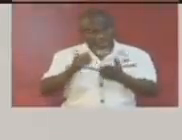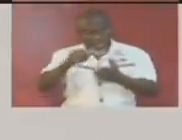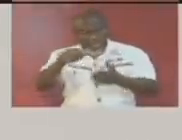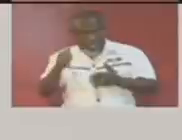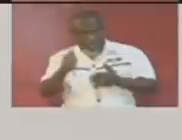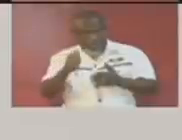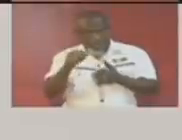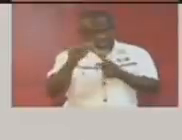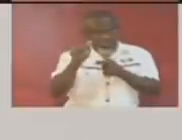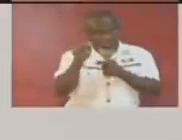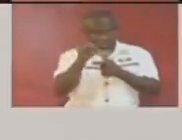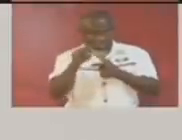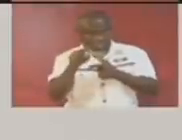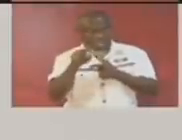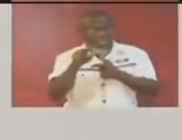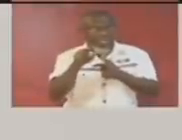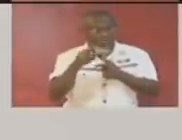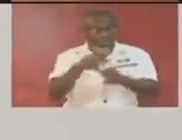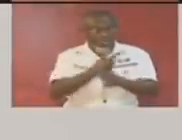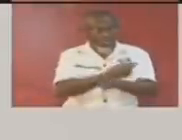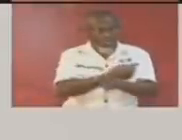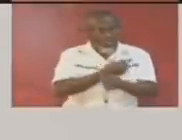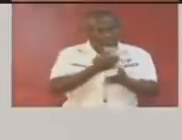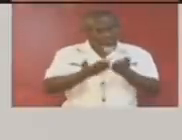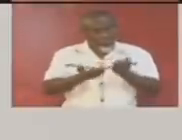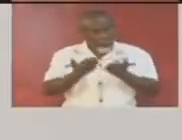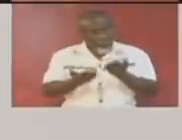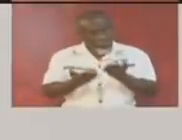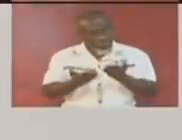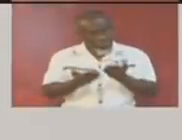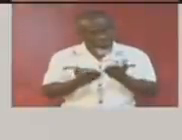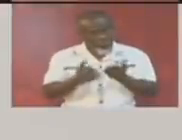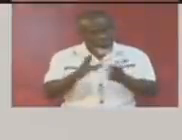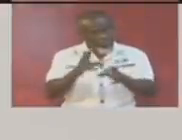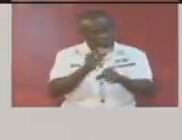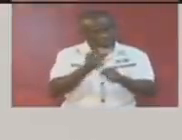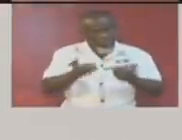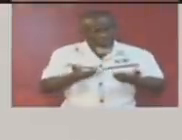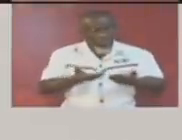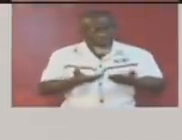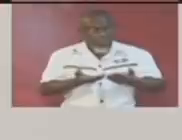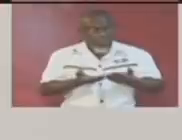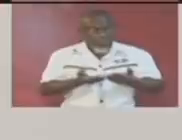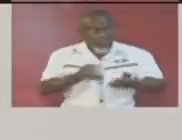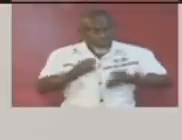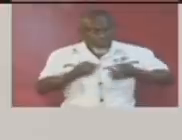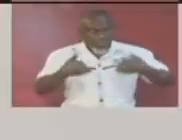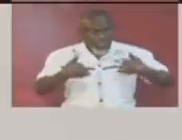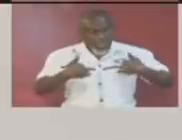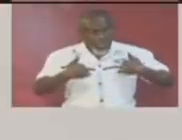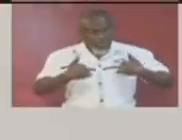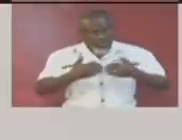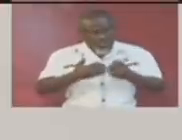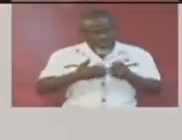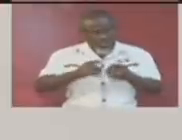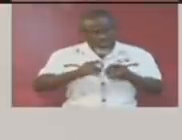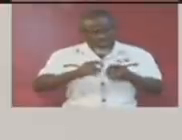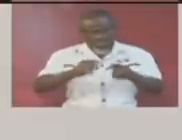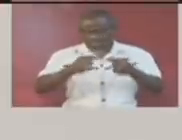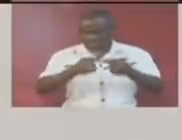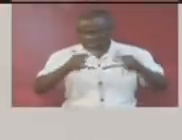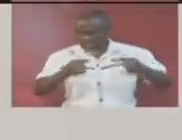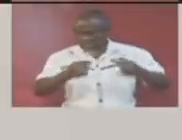any of the other vaccines that we may eventually get in Trinidad and Tobago, has a side effect profile that is somewhat different and allows